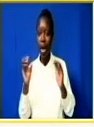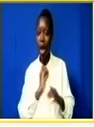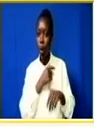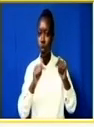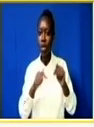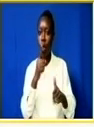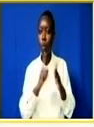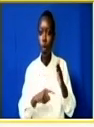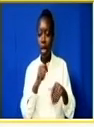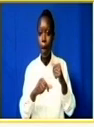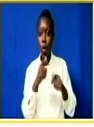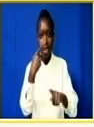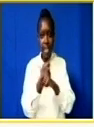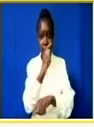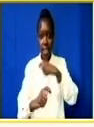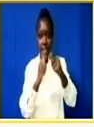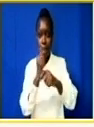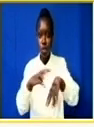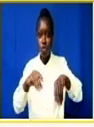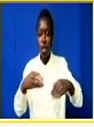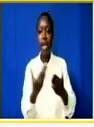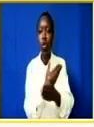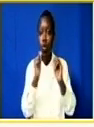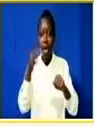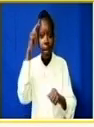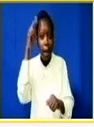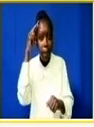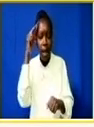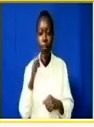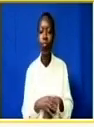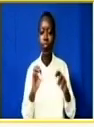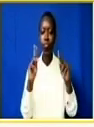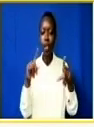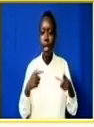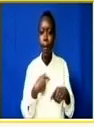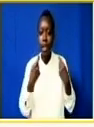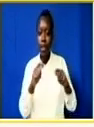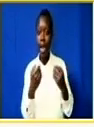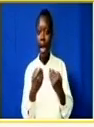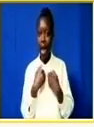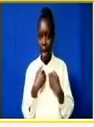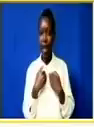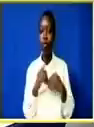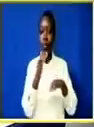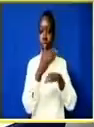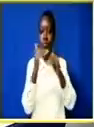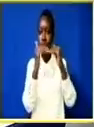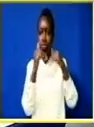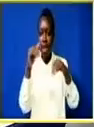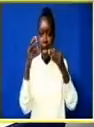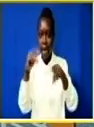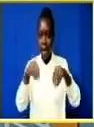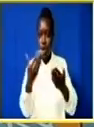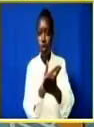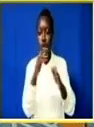you remember the types of soil erosion? Yeah, let me try. Mm-hmm. So we have sheet erosion. Sheet erosion. Real erosion. Real